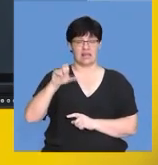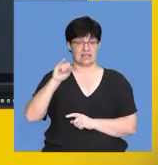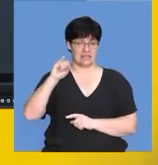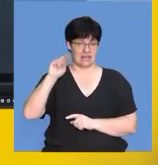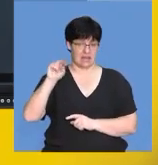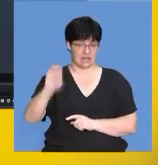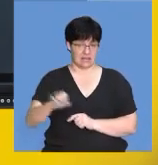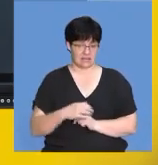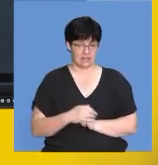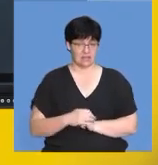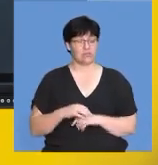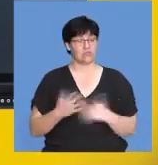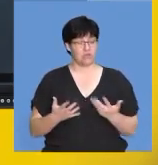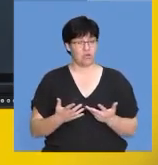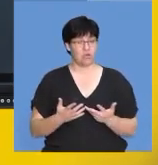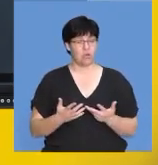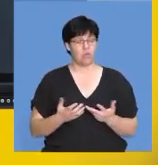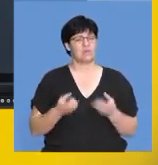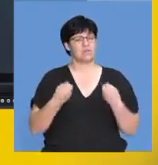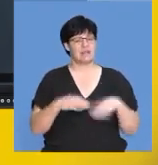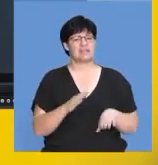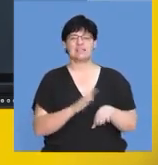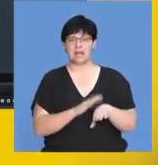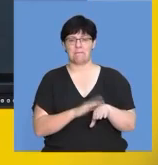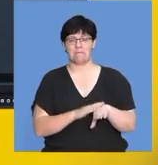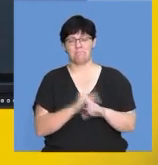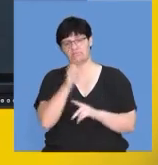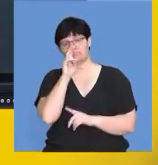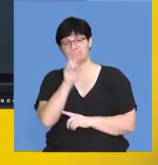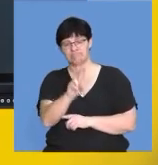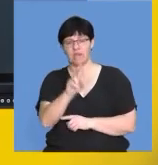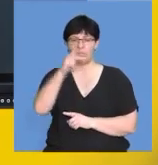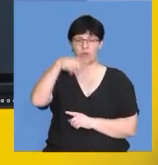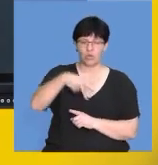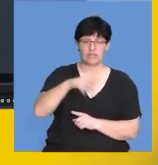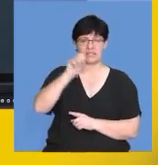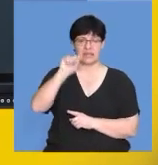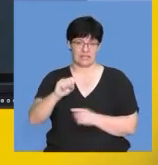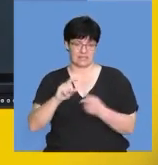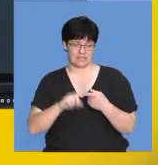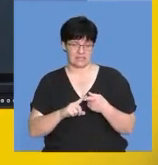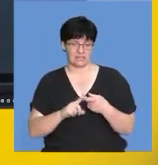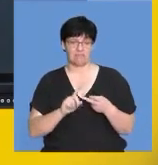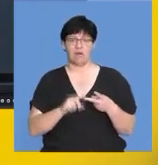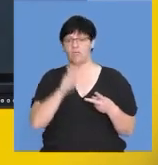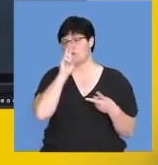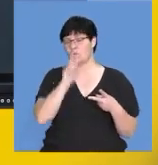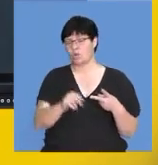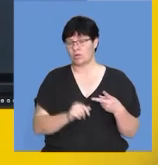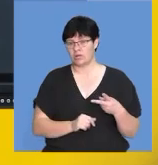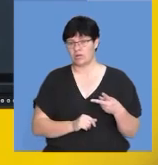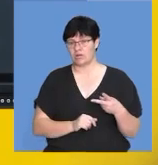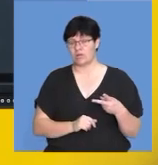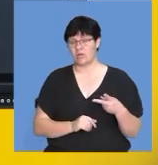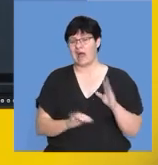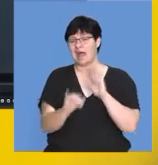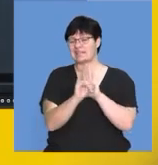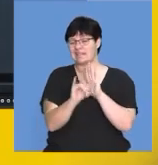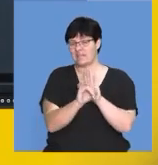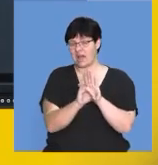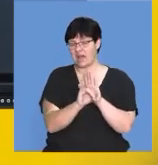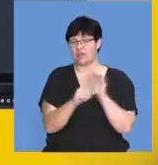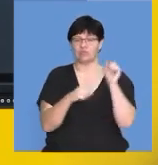lysine. So guys, we've kind of spent time looking at protein synthesis in this session. We've looked at being able to